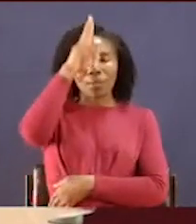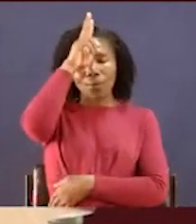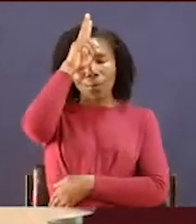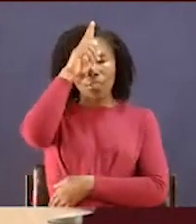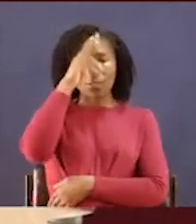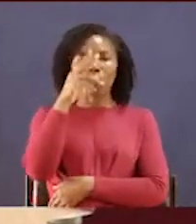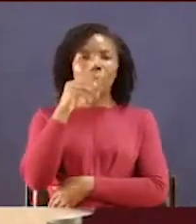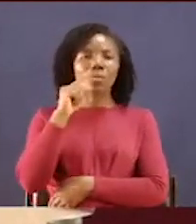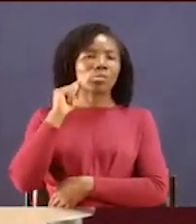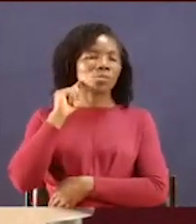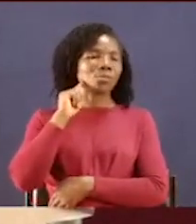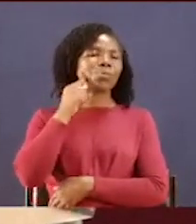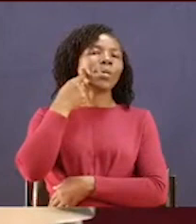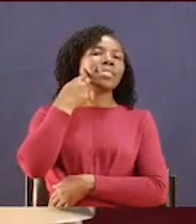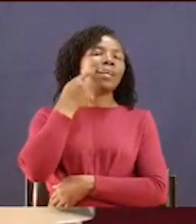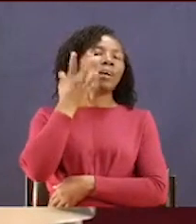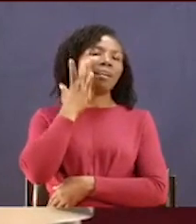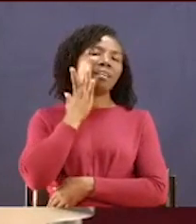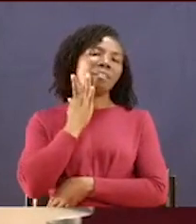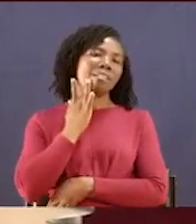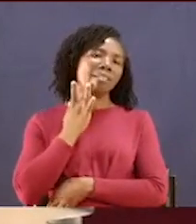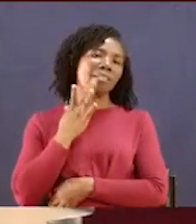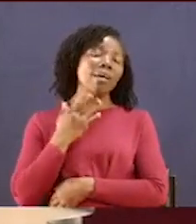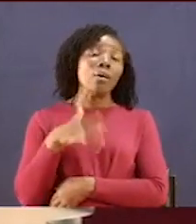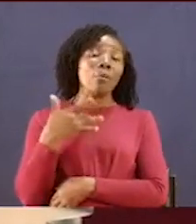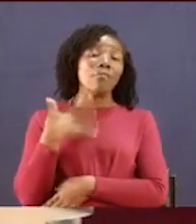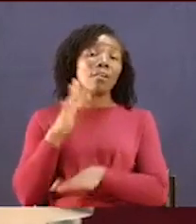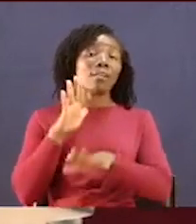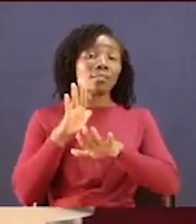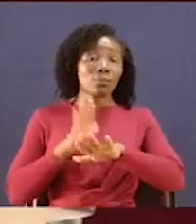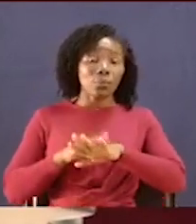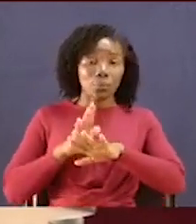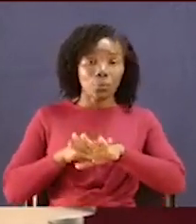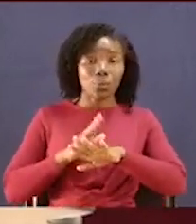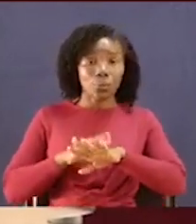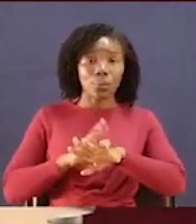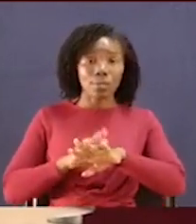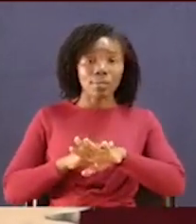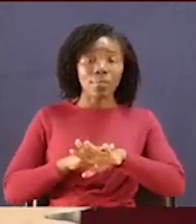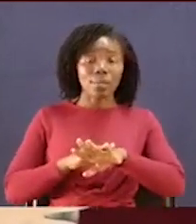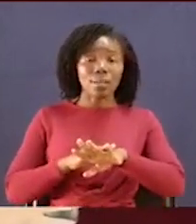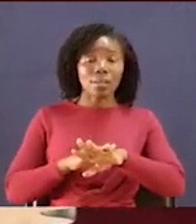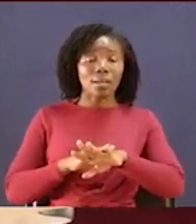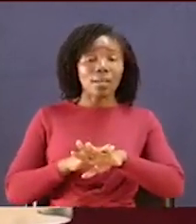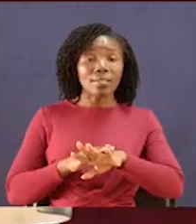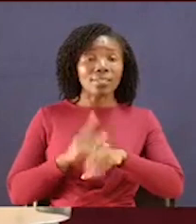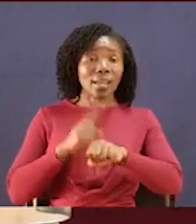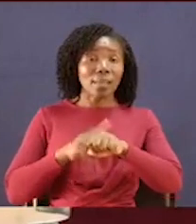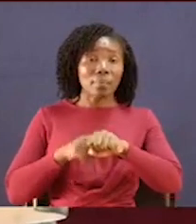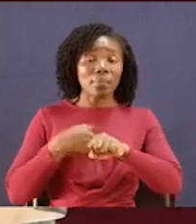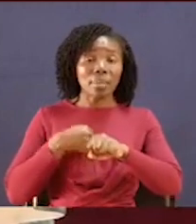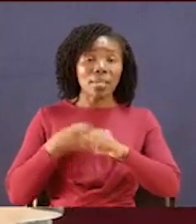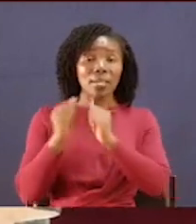also juicy. Am I whetting somebody's appetite? It was very juicy. And last evening in our dinner,